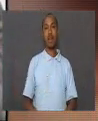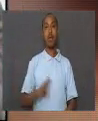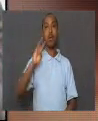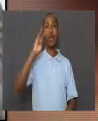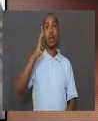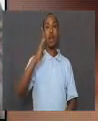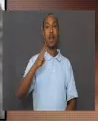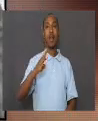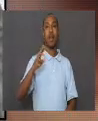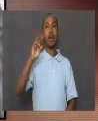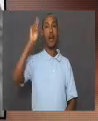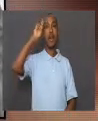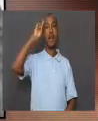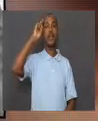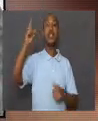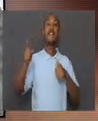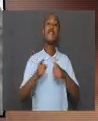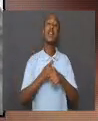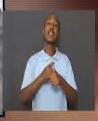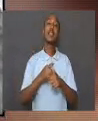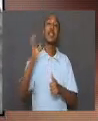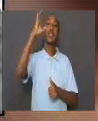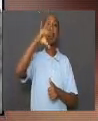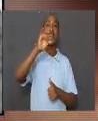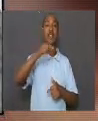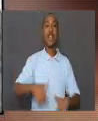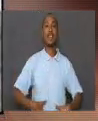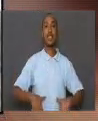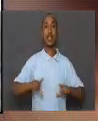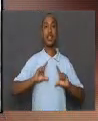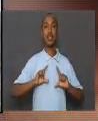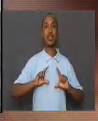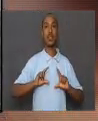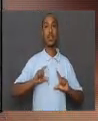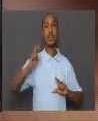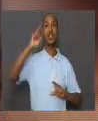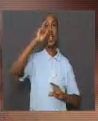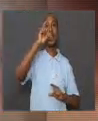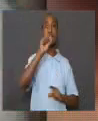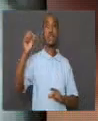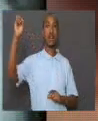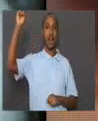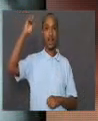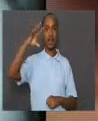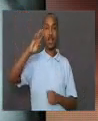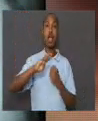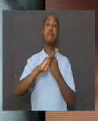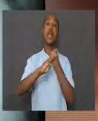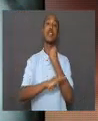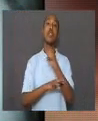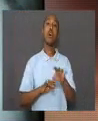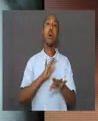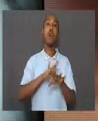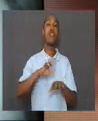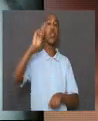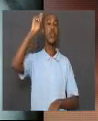Wilhelm Röntgen was the first to discover the existence of the X-ray. Based on